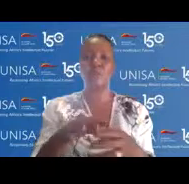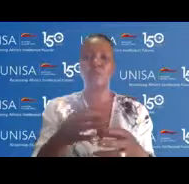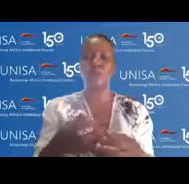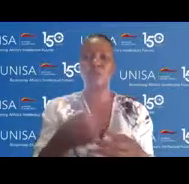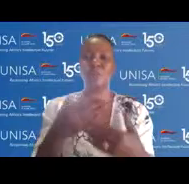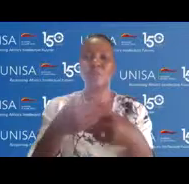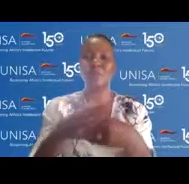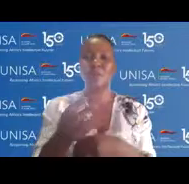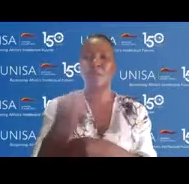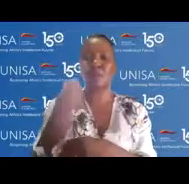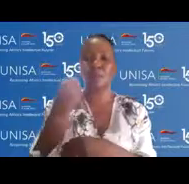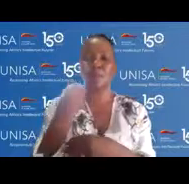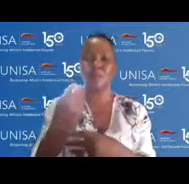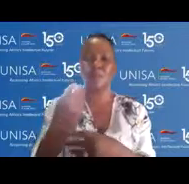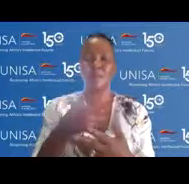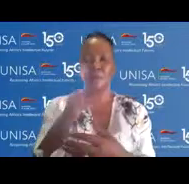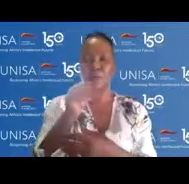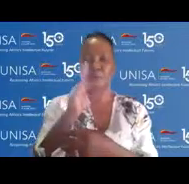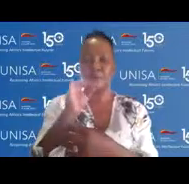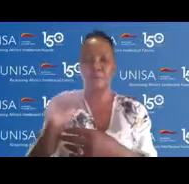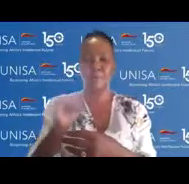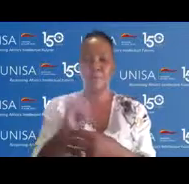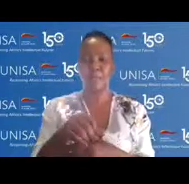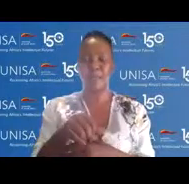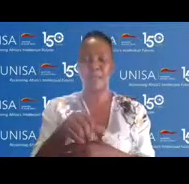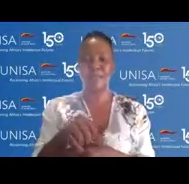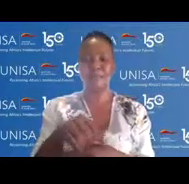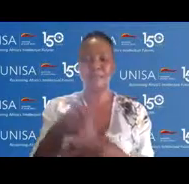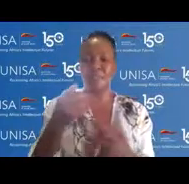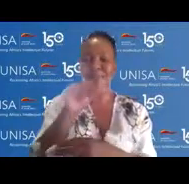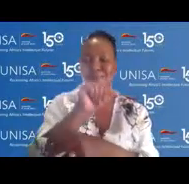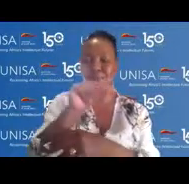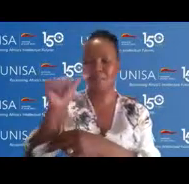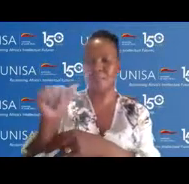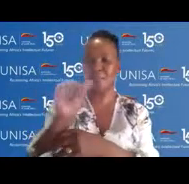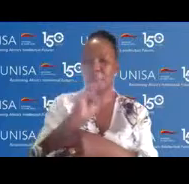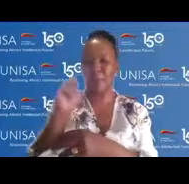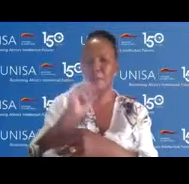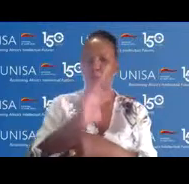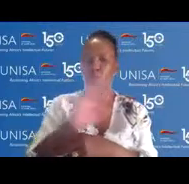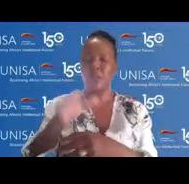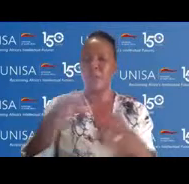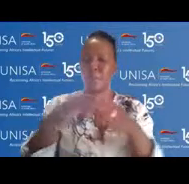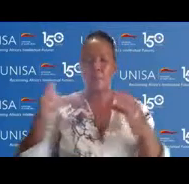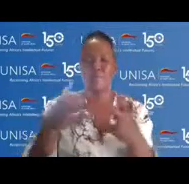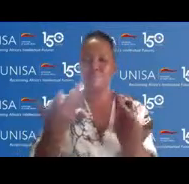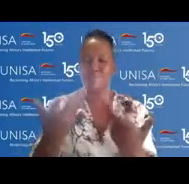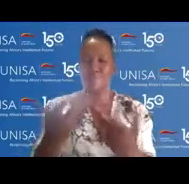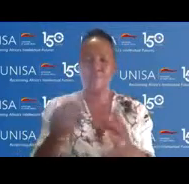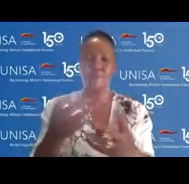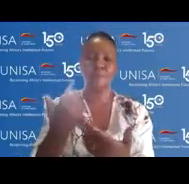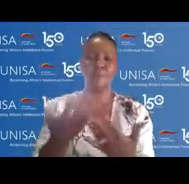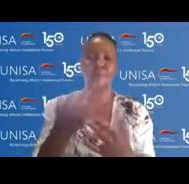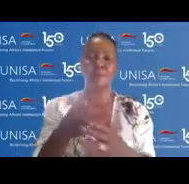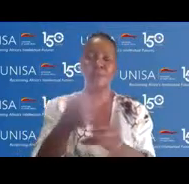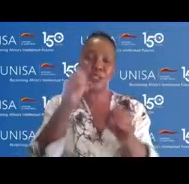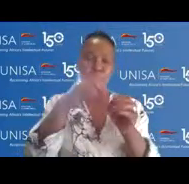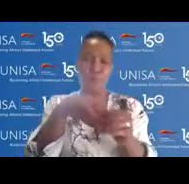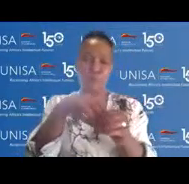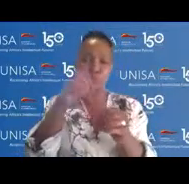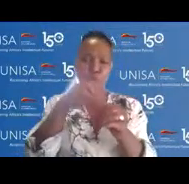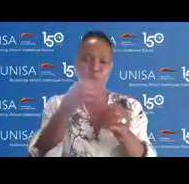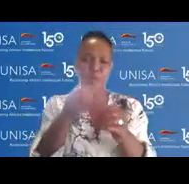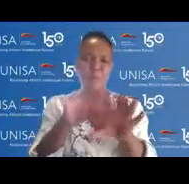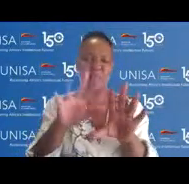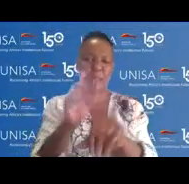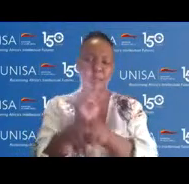Wi-Fi. It's about 66 megs. Okay, so it's not too big, thankfully. And so the install should take about 10 seconds or so.